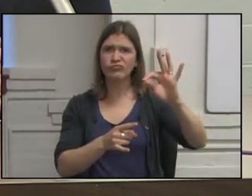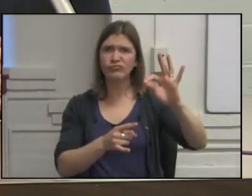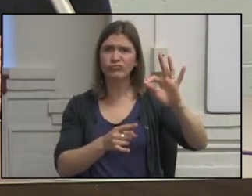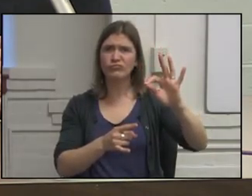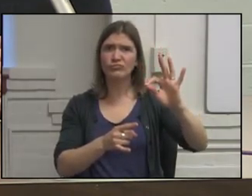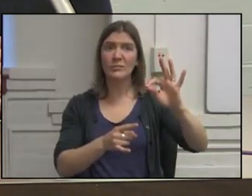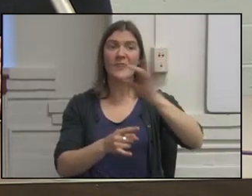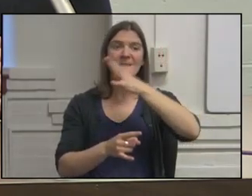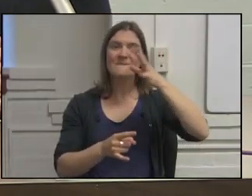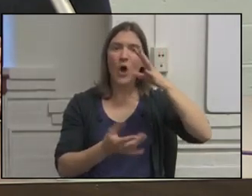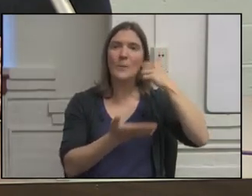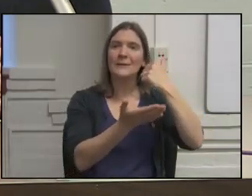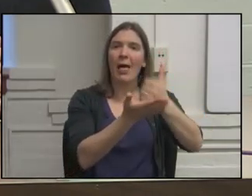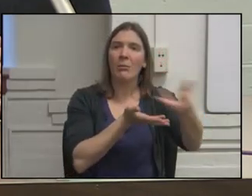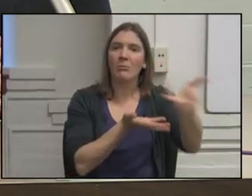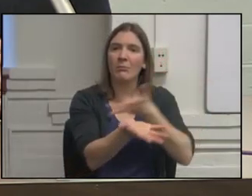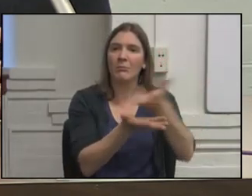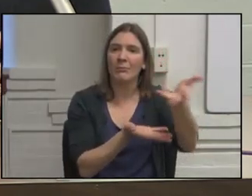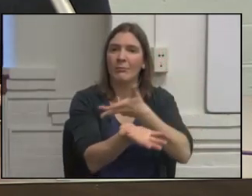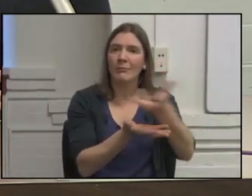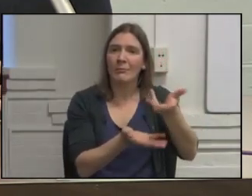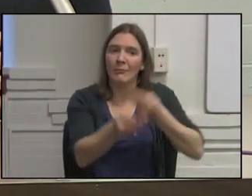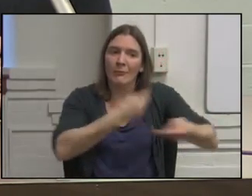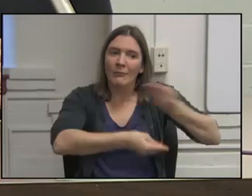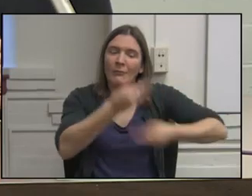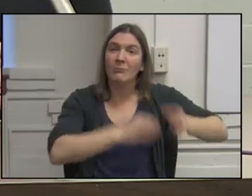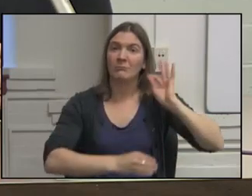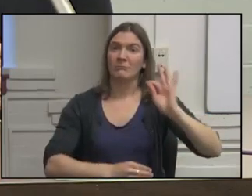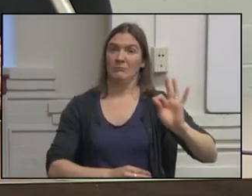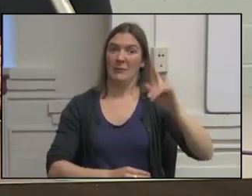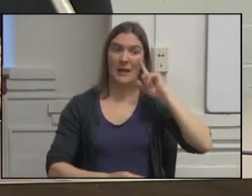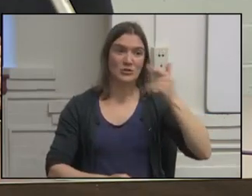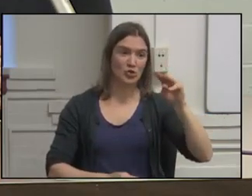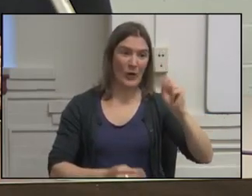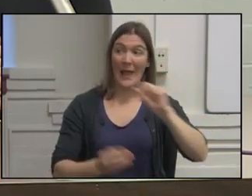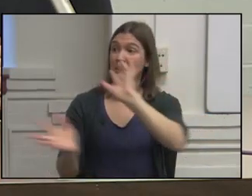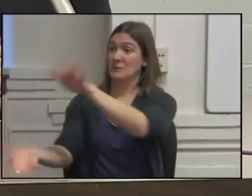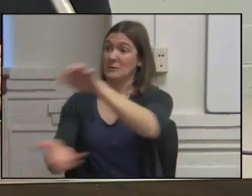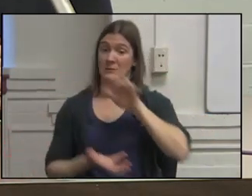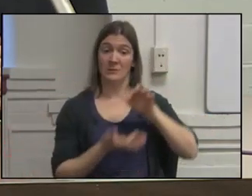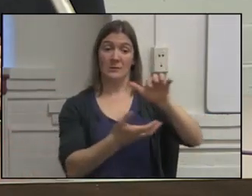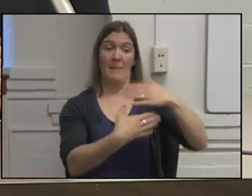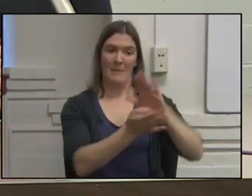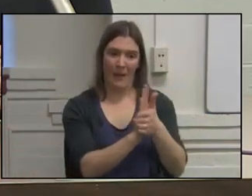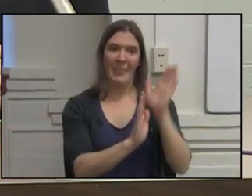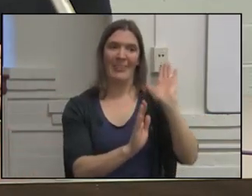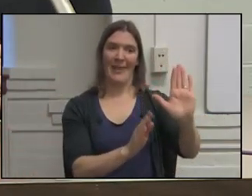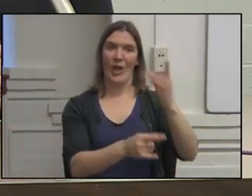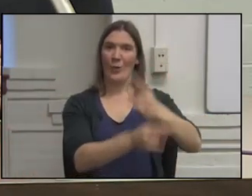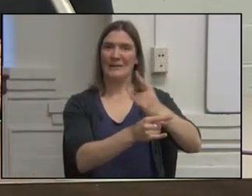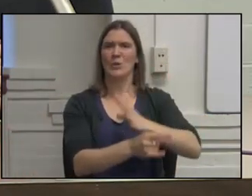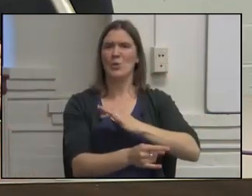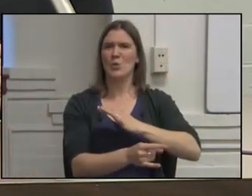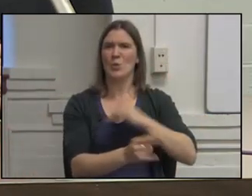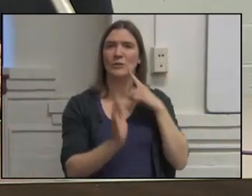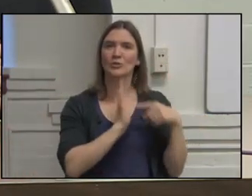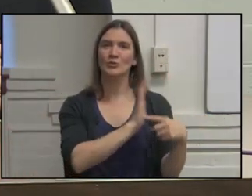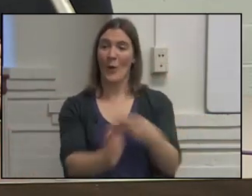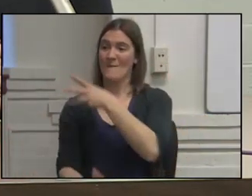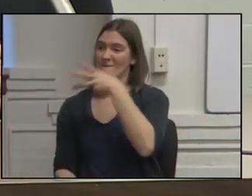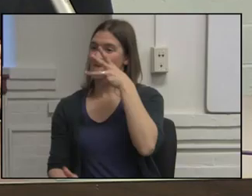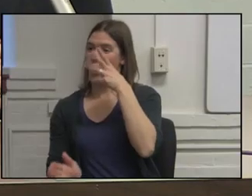the farms, and it's really helping in that way as well. So it's really showcasing what our